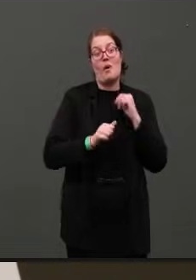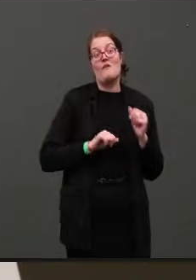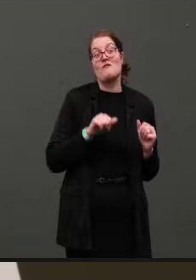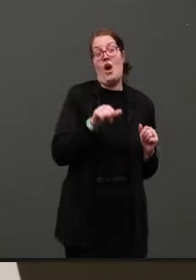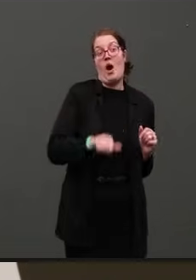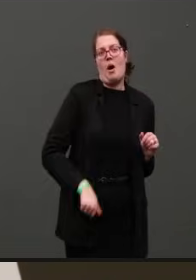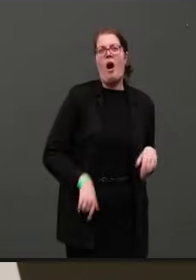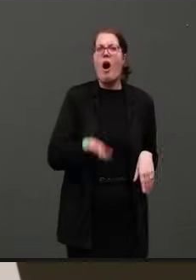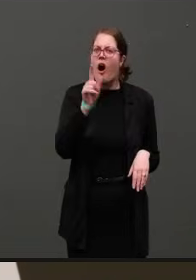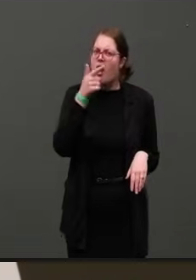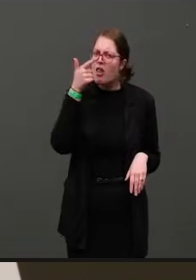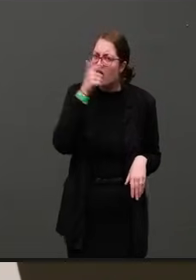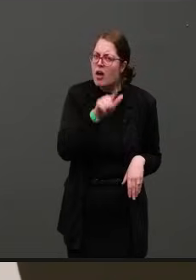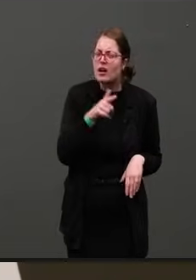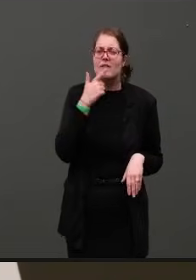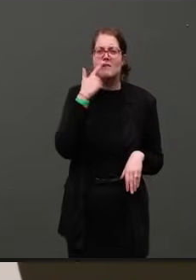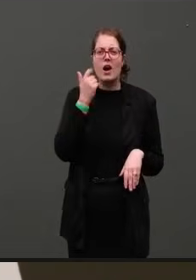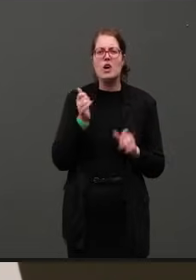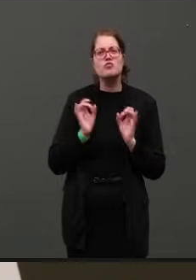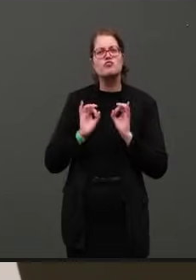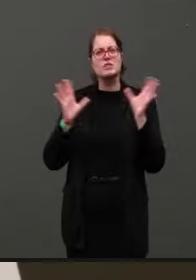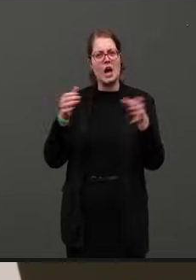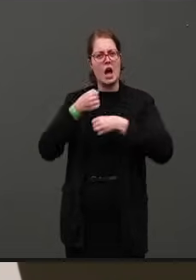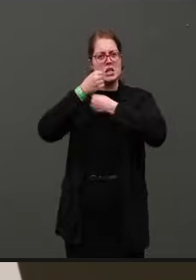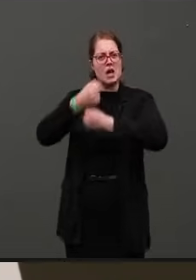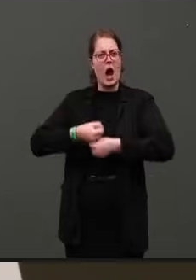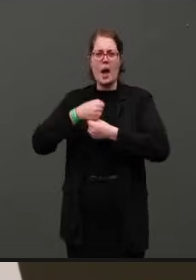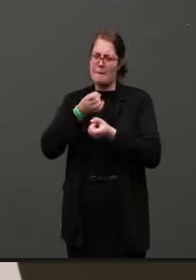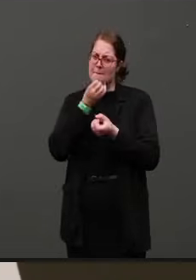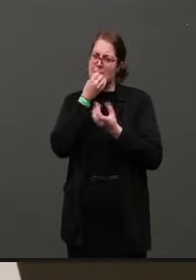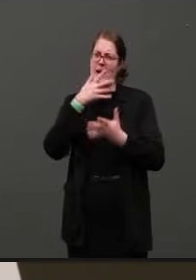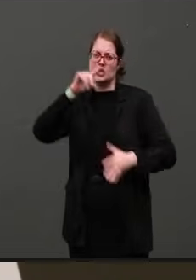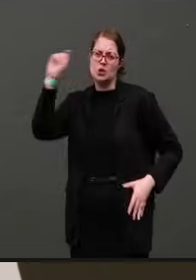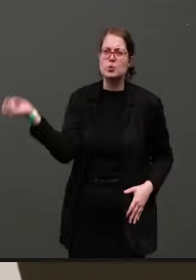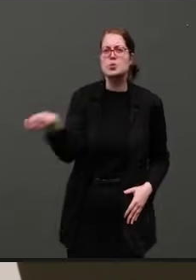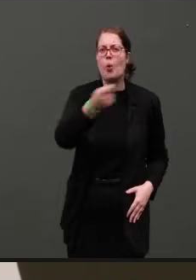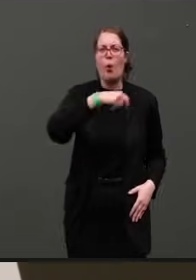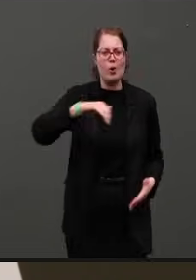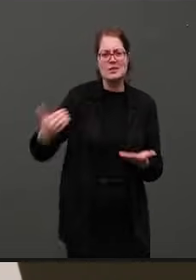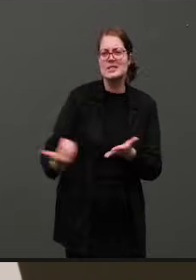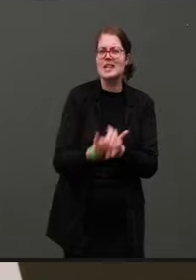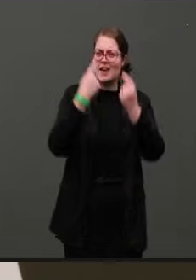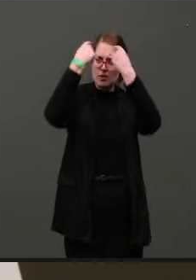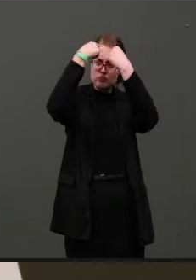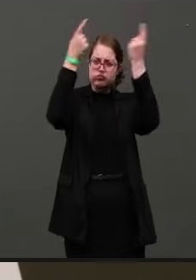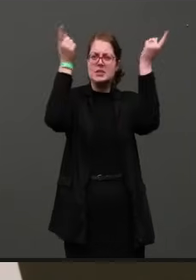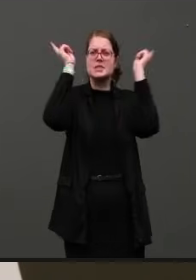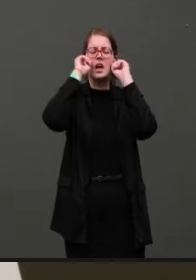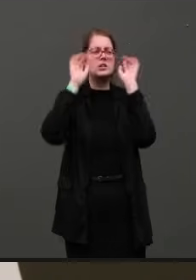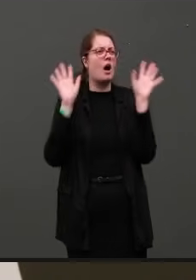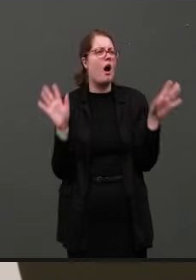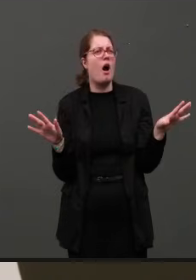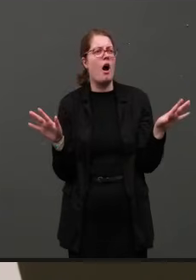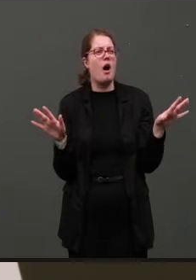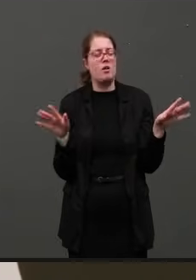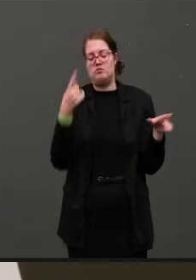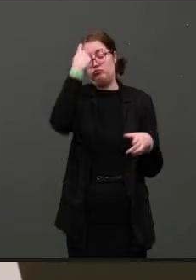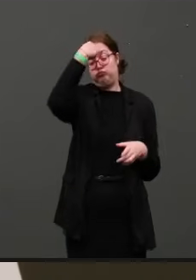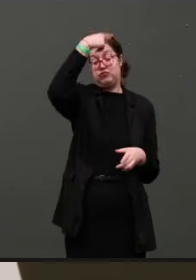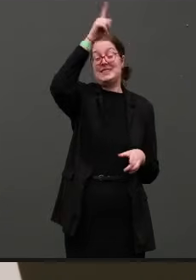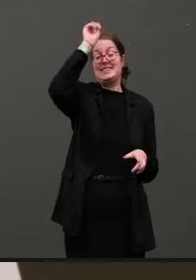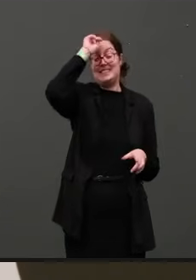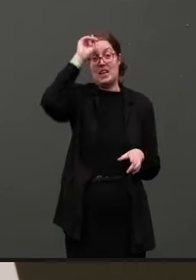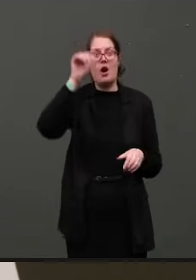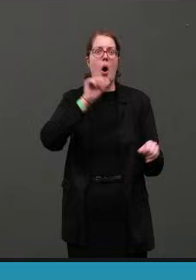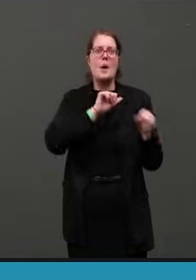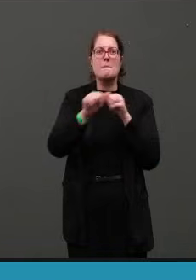a retired knight and is given a magic sword and then rescues a princess and is revealed as one of the best pilots in the galaxy, and he